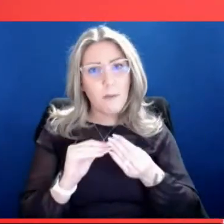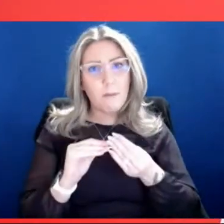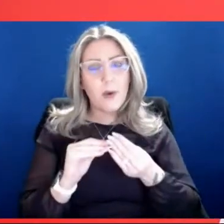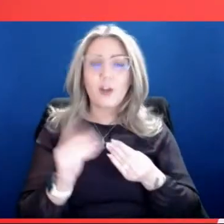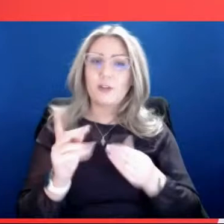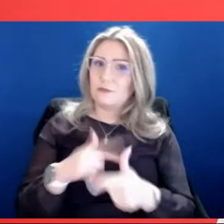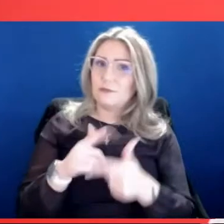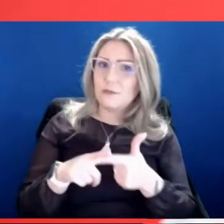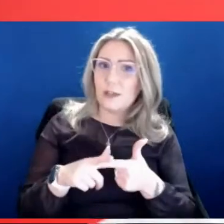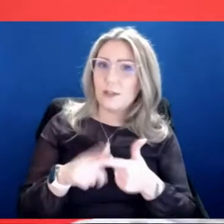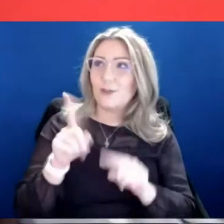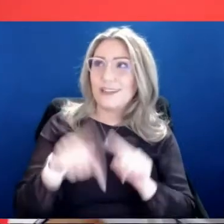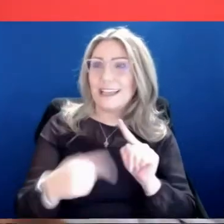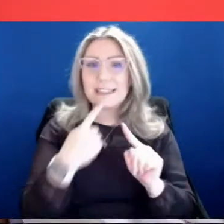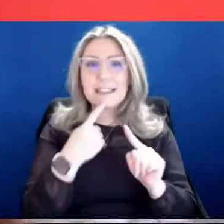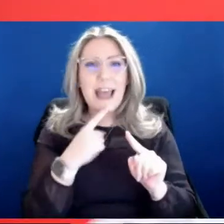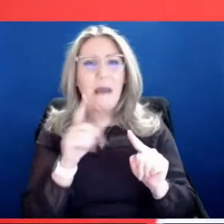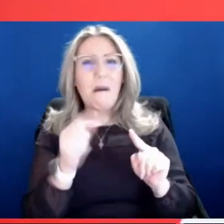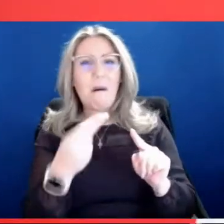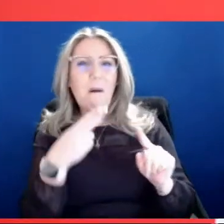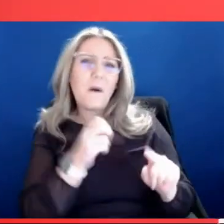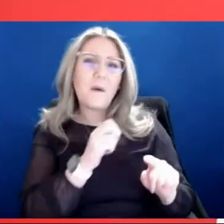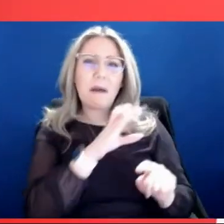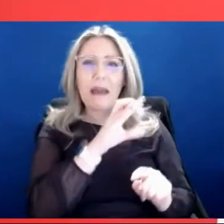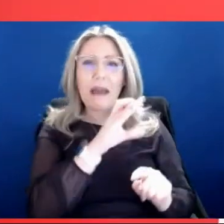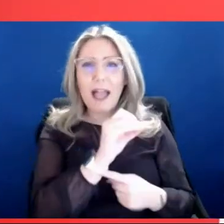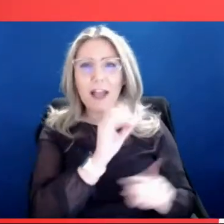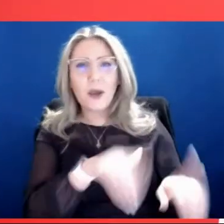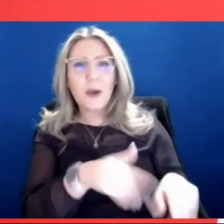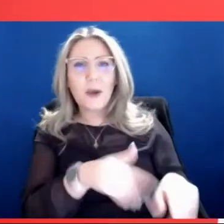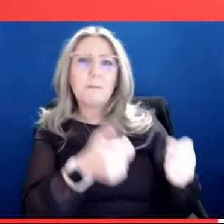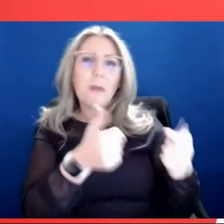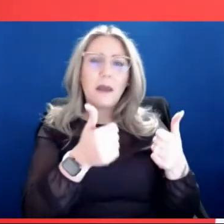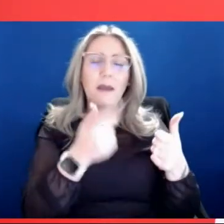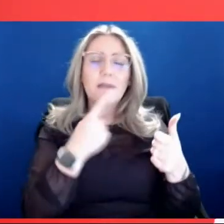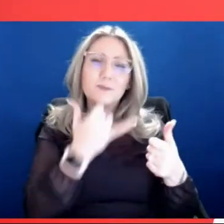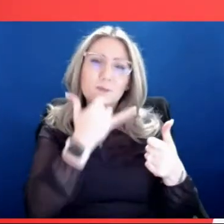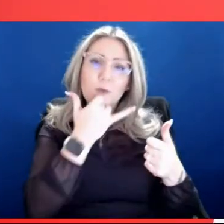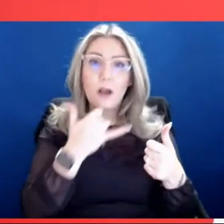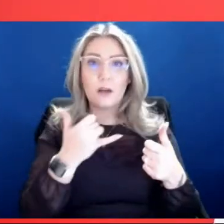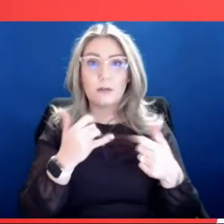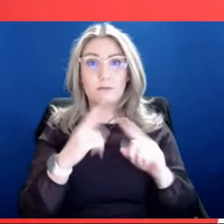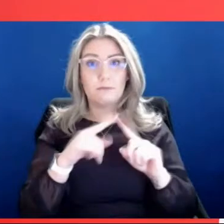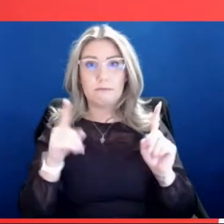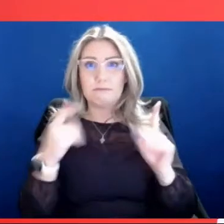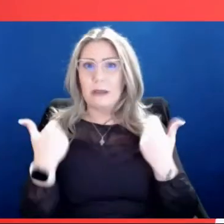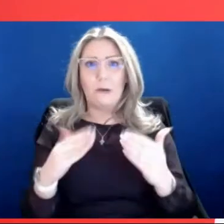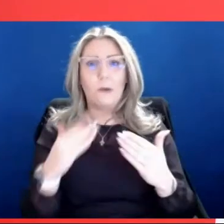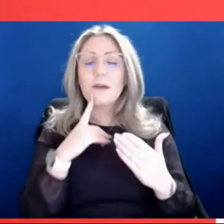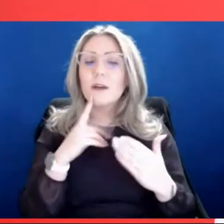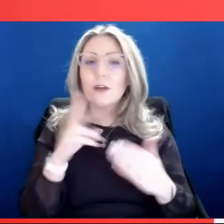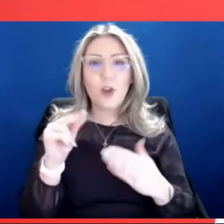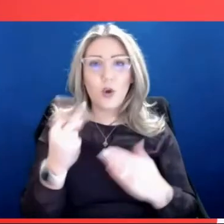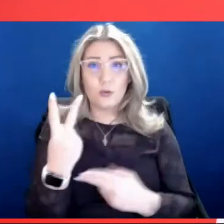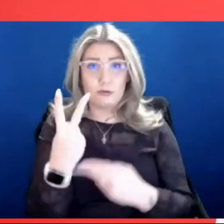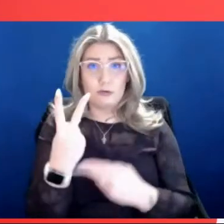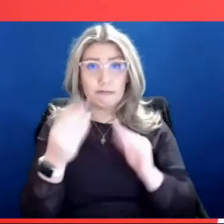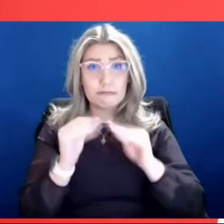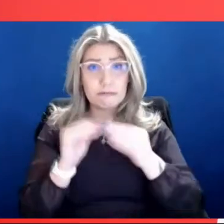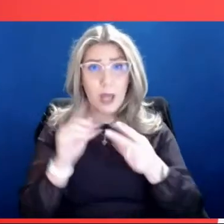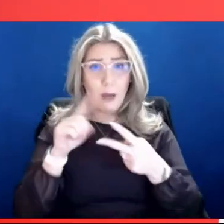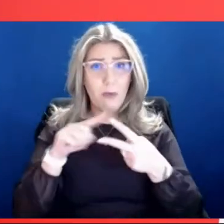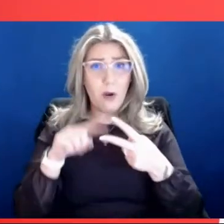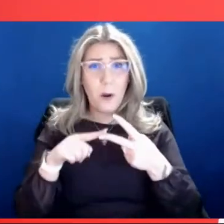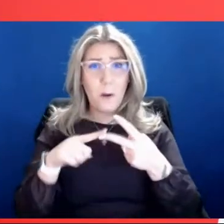couldn't say, rounding error, it's wrong, you're okay, go ahead. So she had two numbers that were both in a range that were